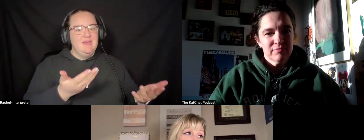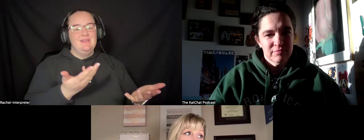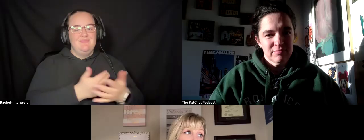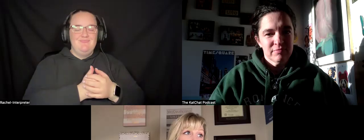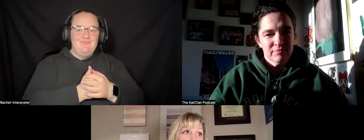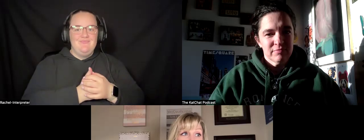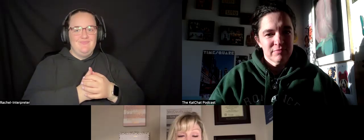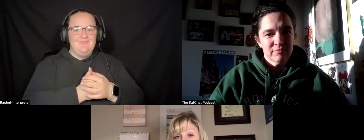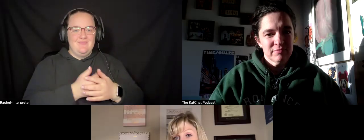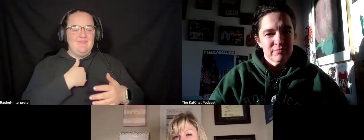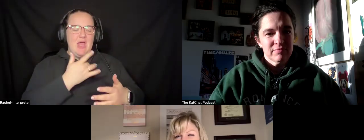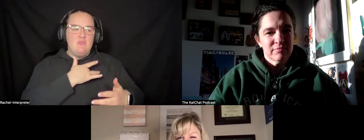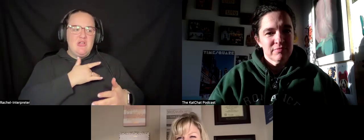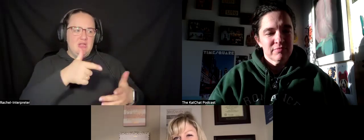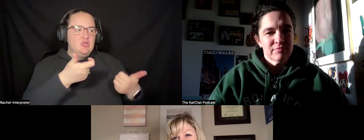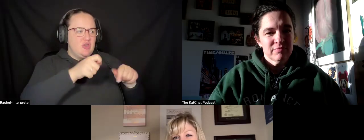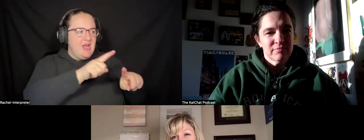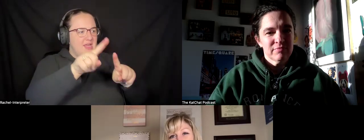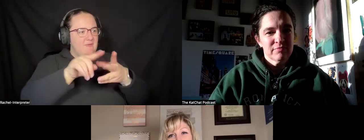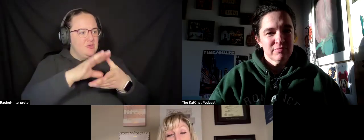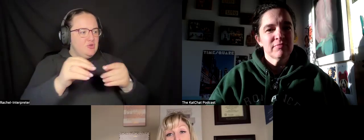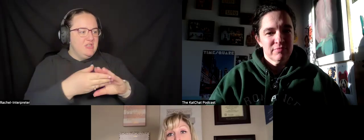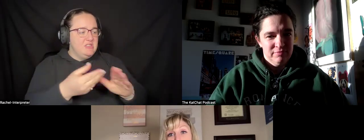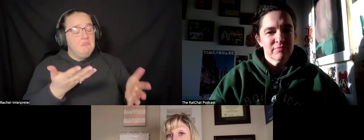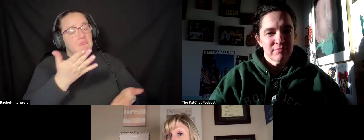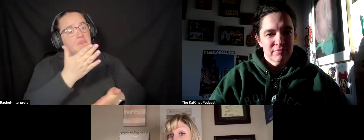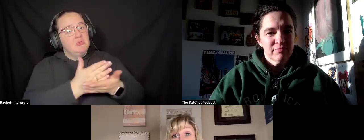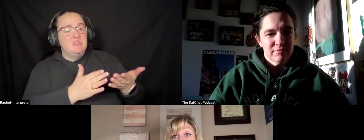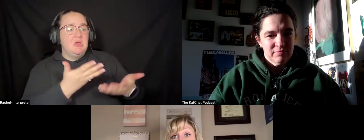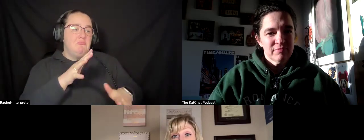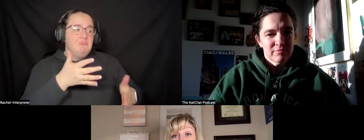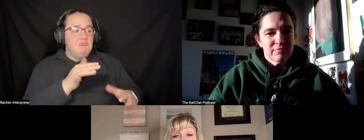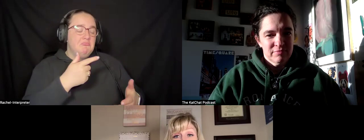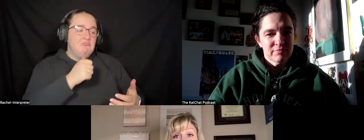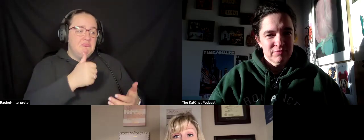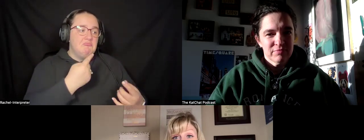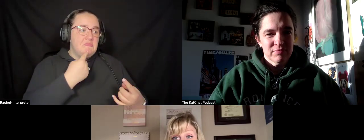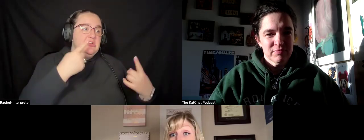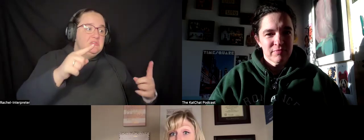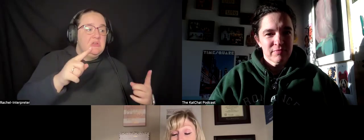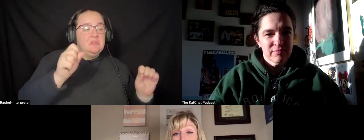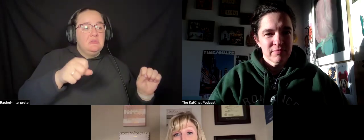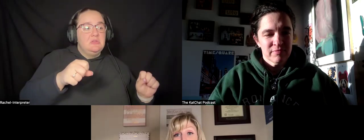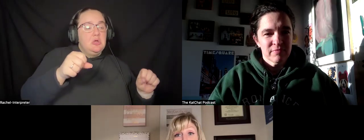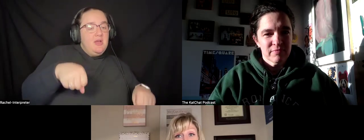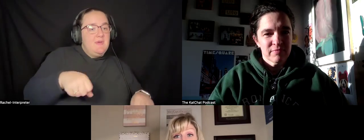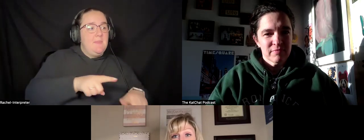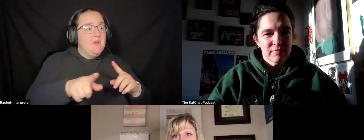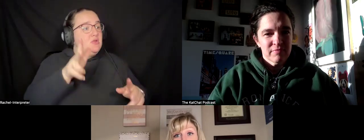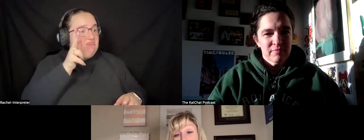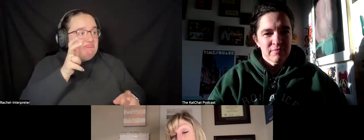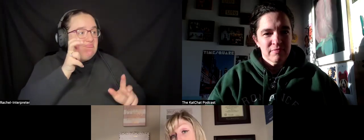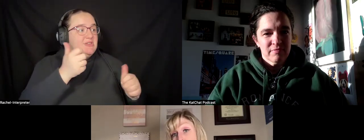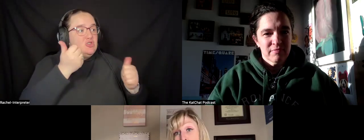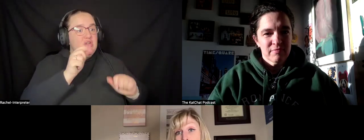I like that they've tried different stories. Some maybe didn't work as well, but they're listening. They're trying